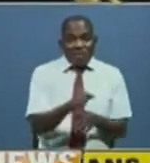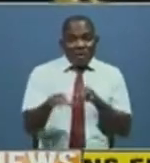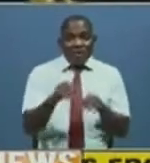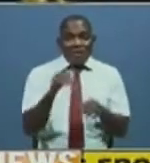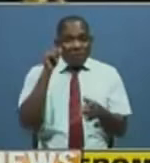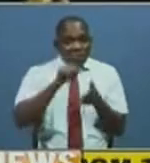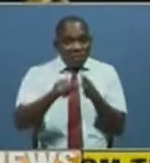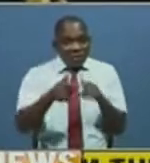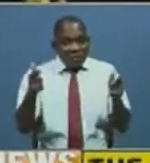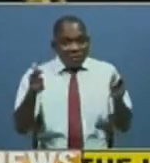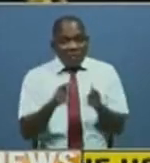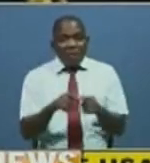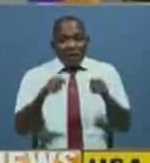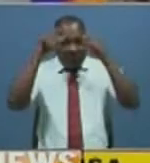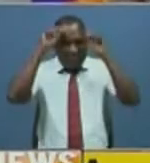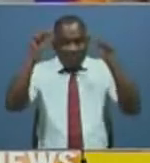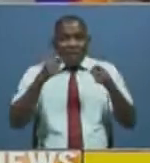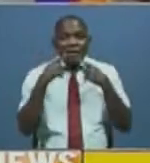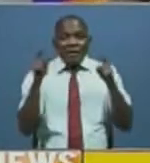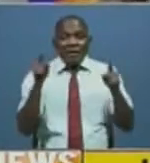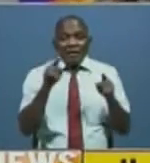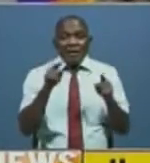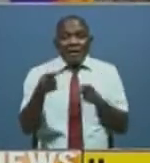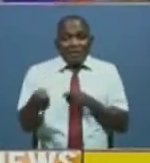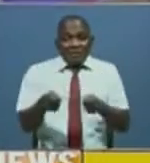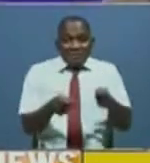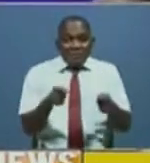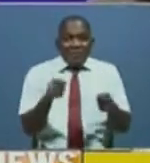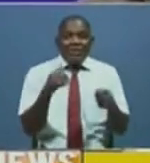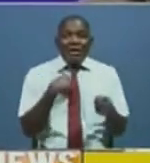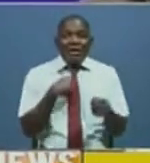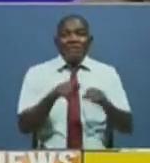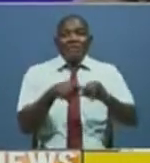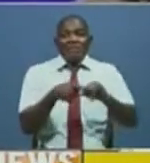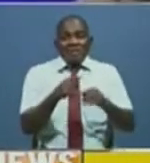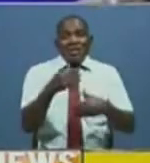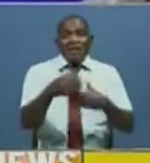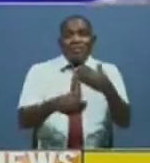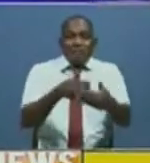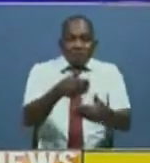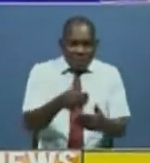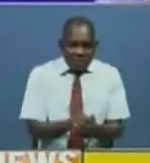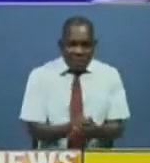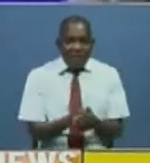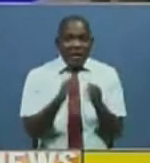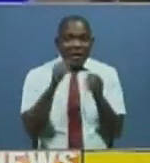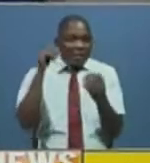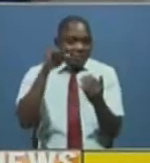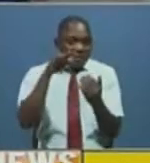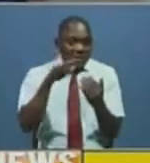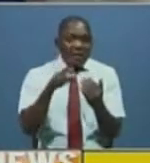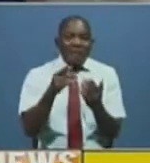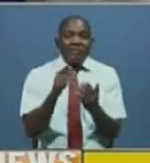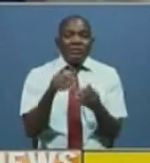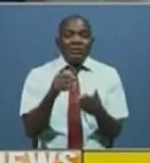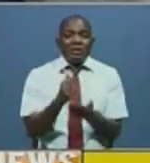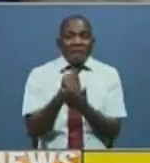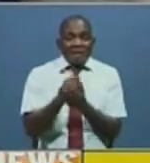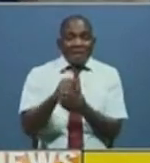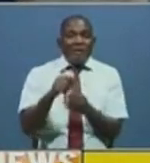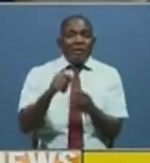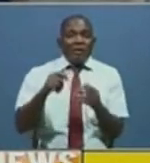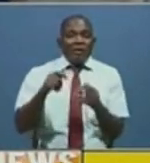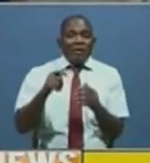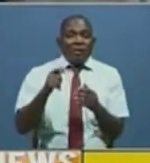Auditor General, the President disclosed that his administration has initiated a process expected to lead to Mr. Johnson Akuamo